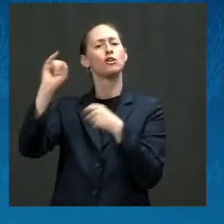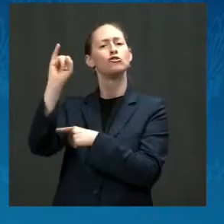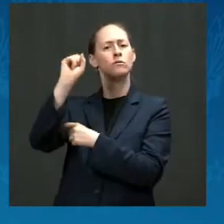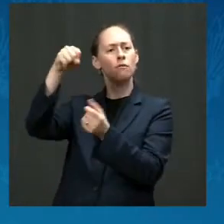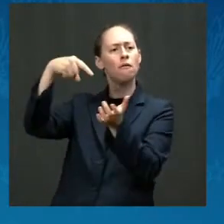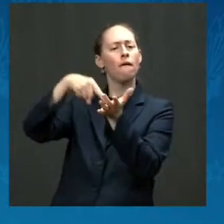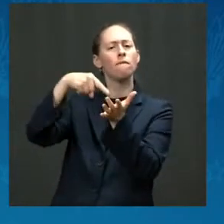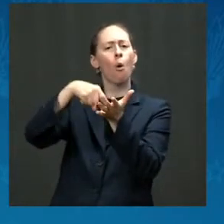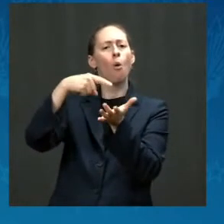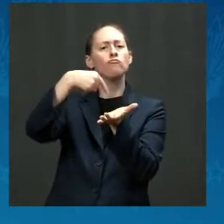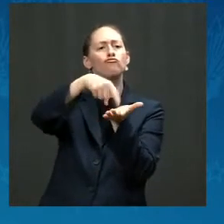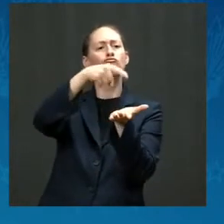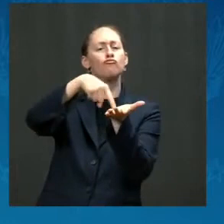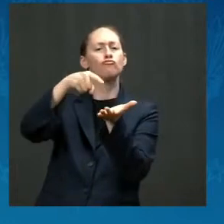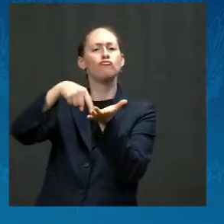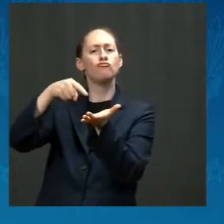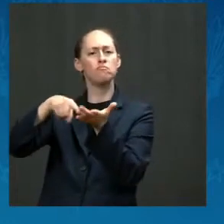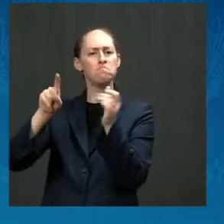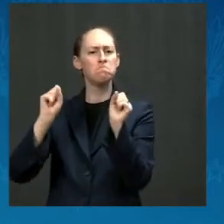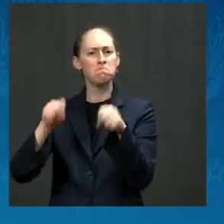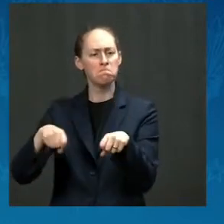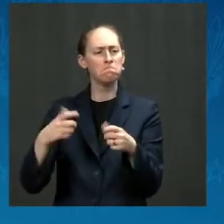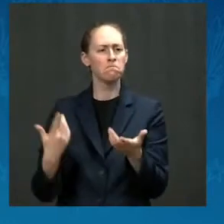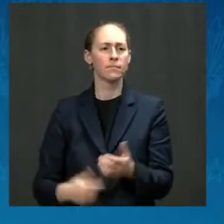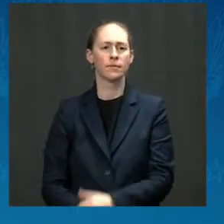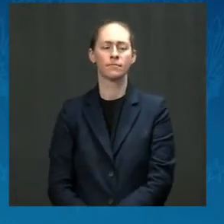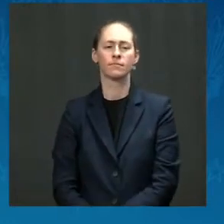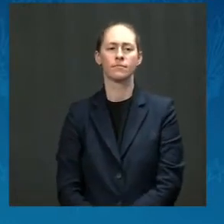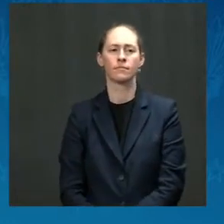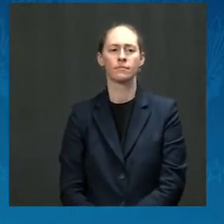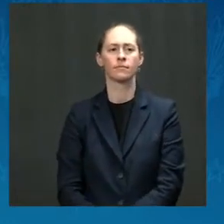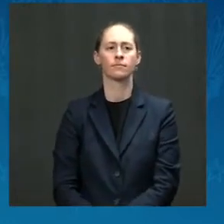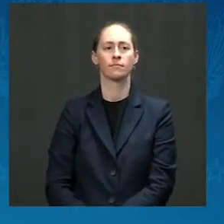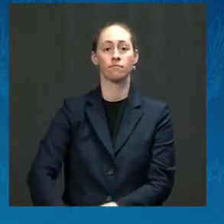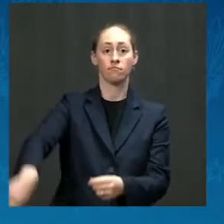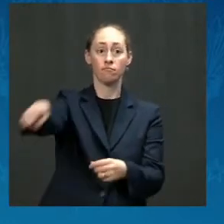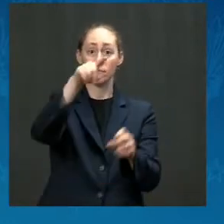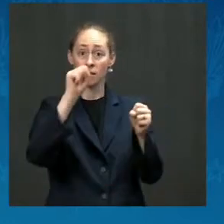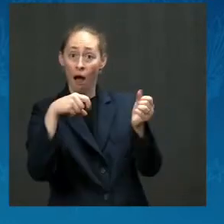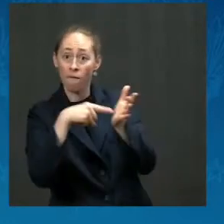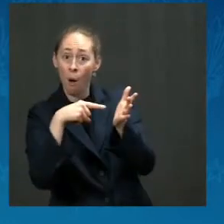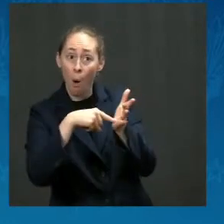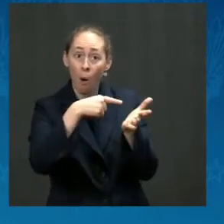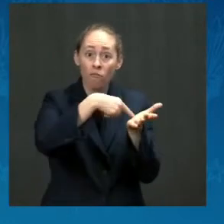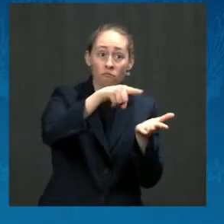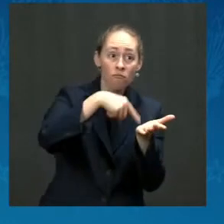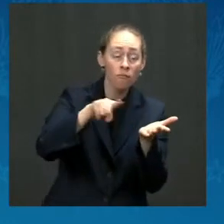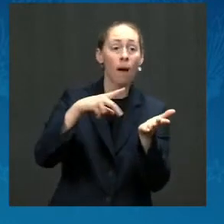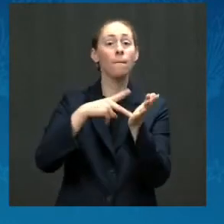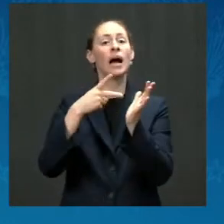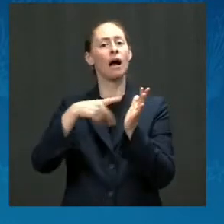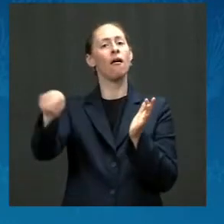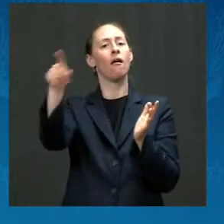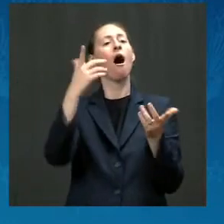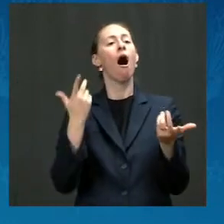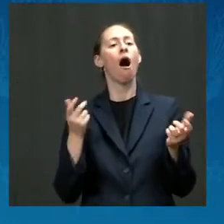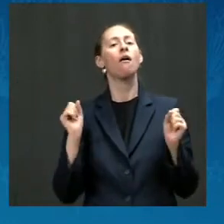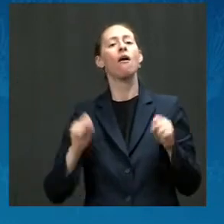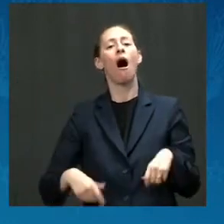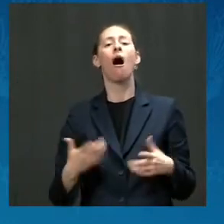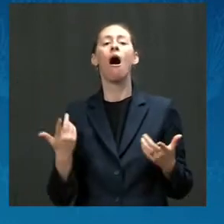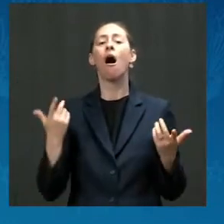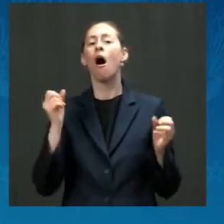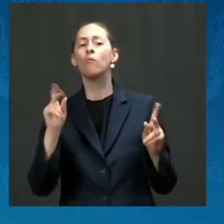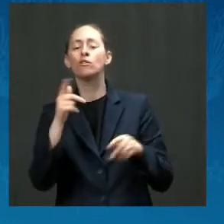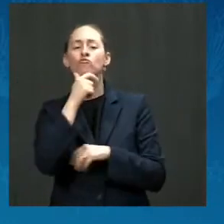Americans. Affordable health insurance gives people the opportunity to determine their own